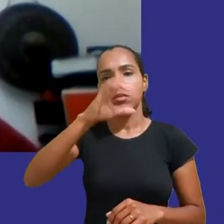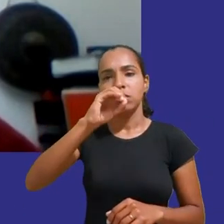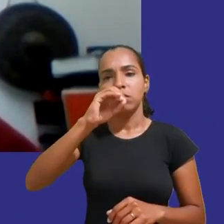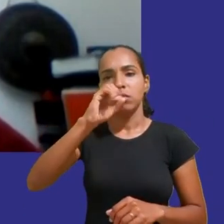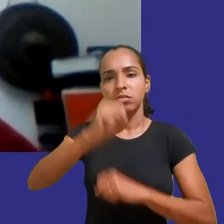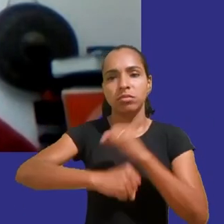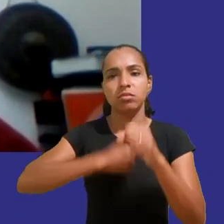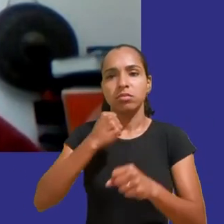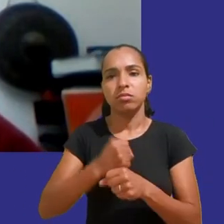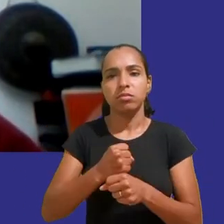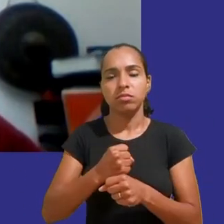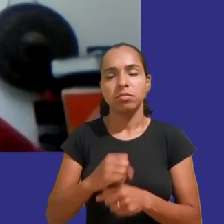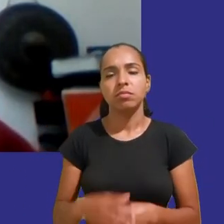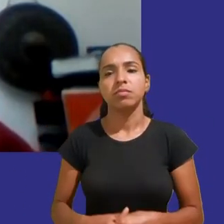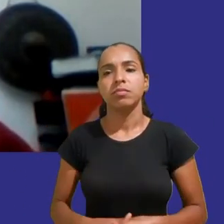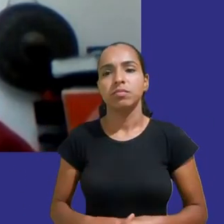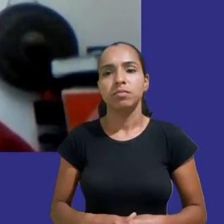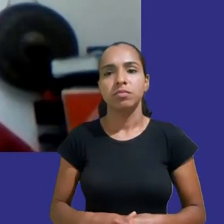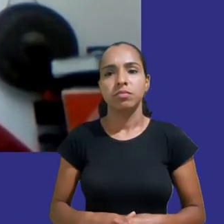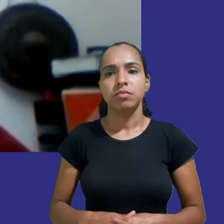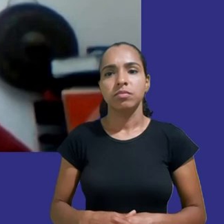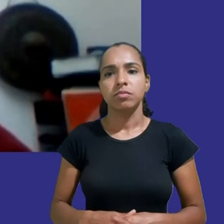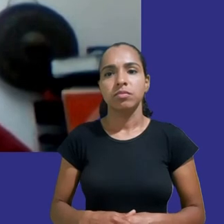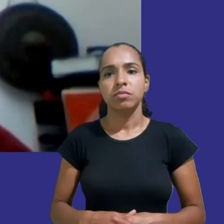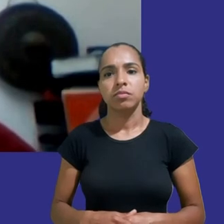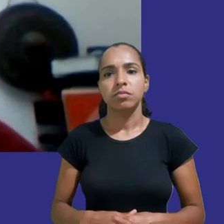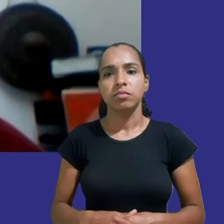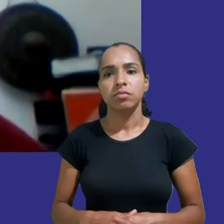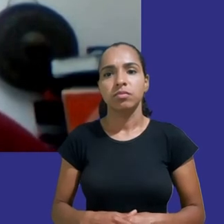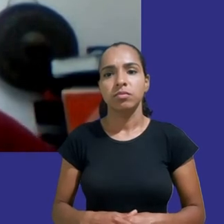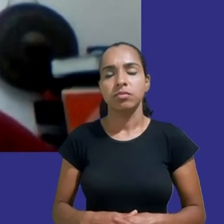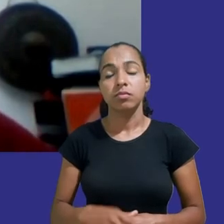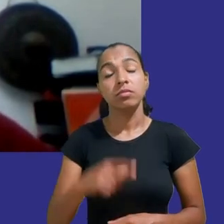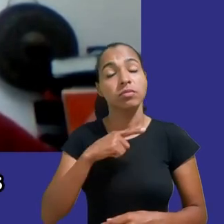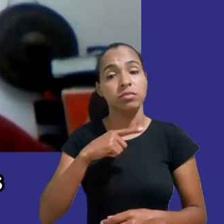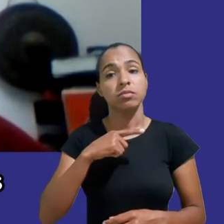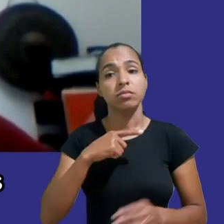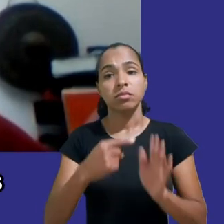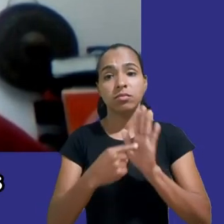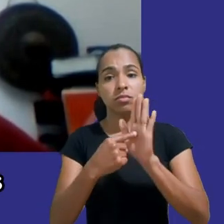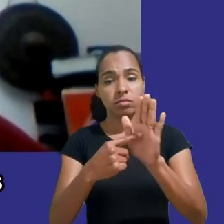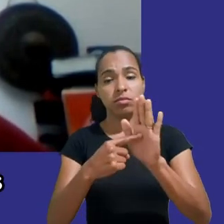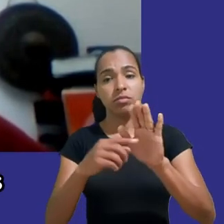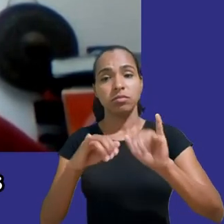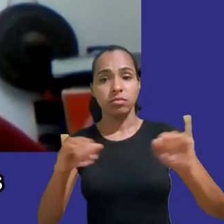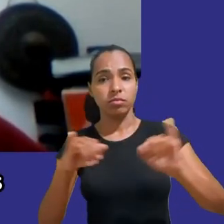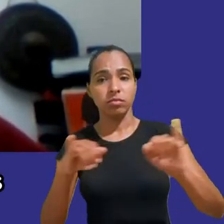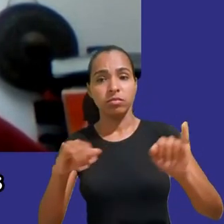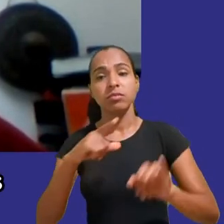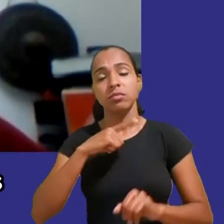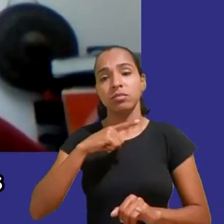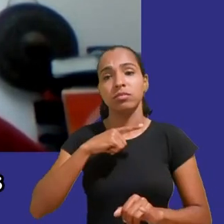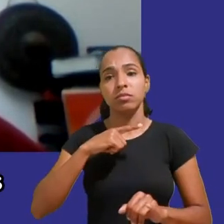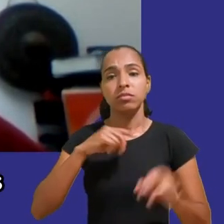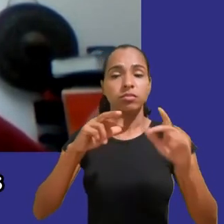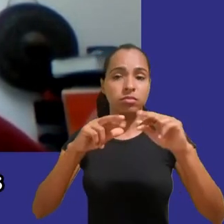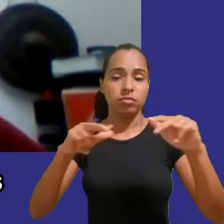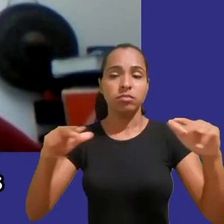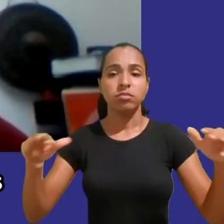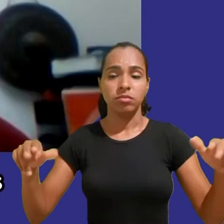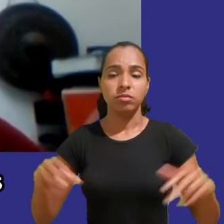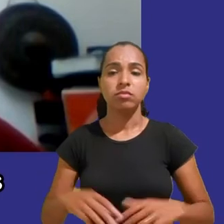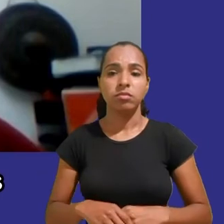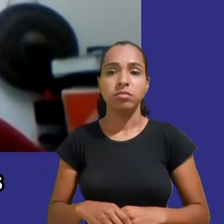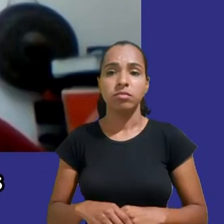internet before this forms of advertising before this arose and we can move beyond it and so one of the main things that we call for is an